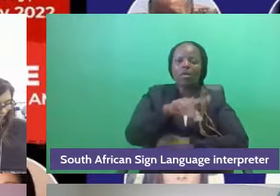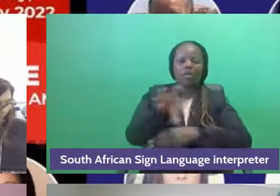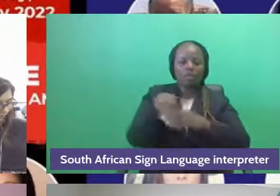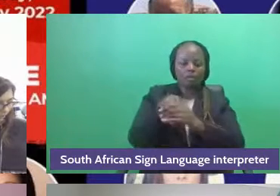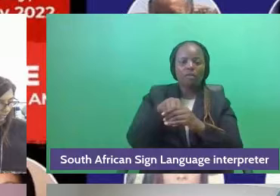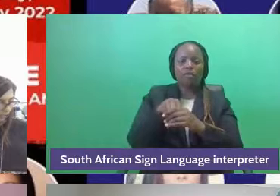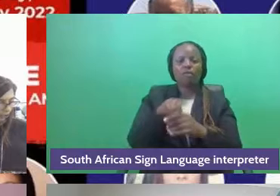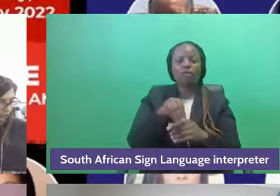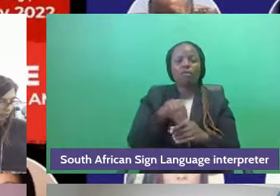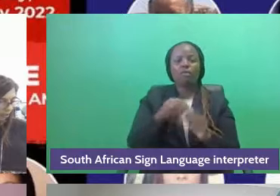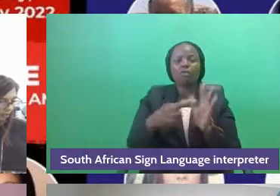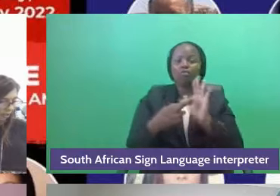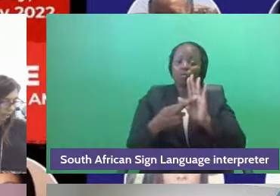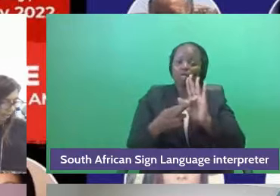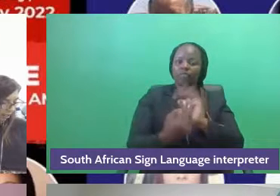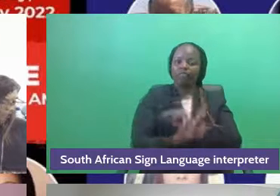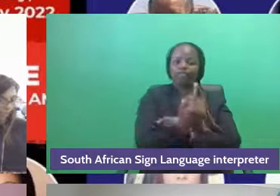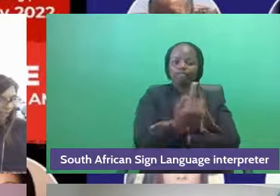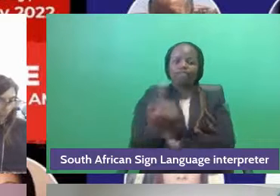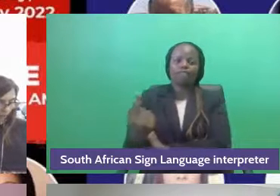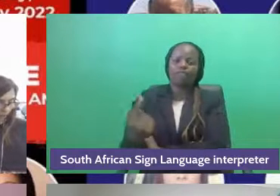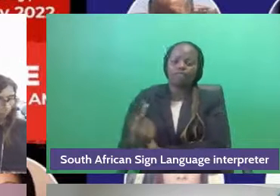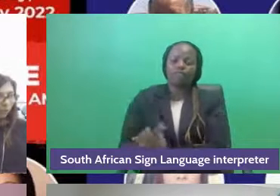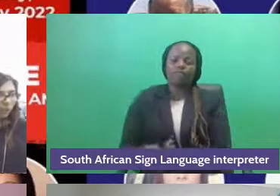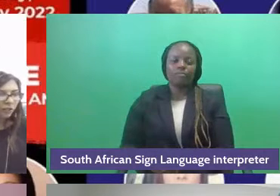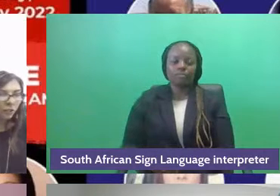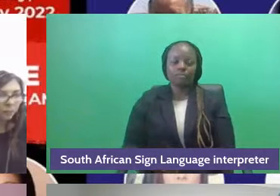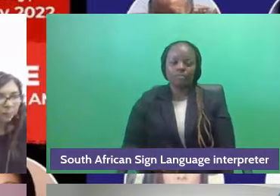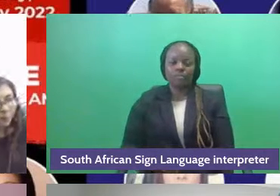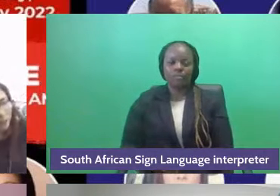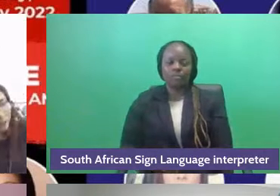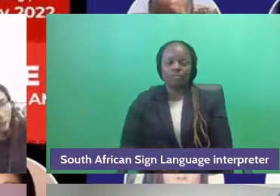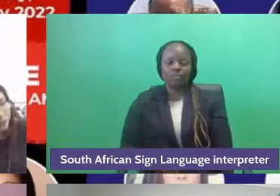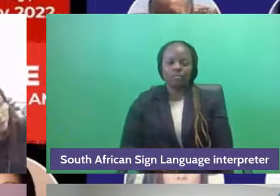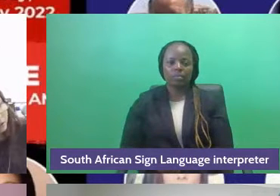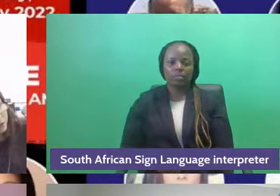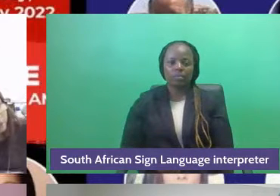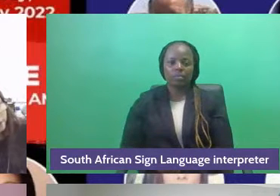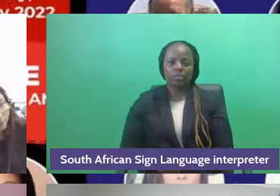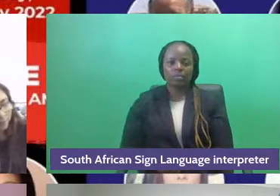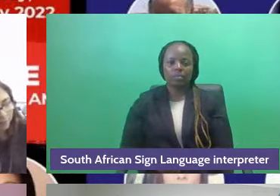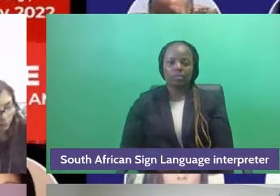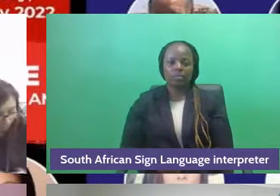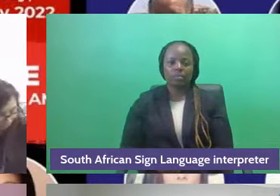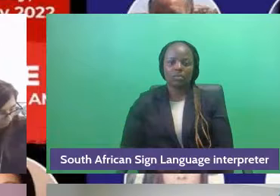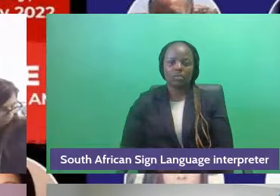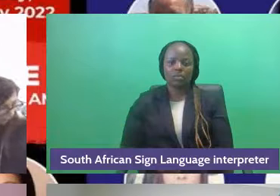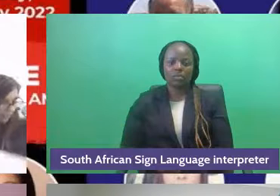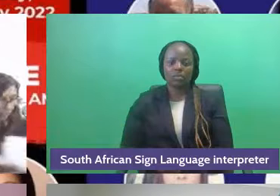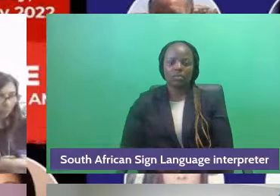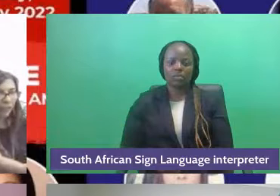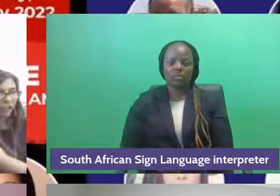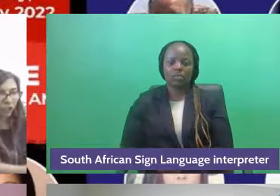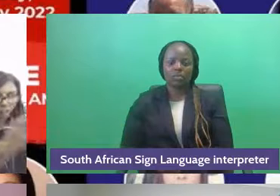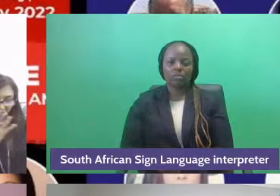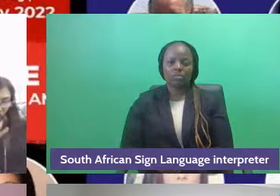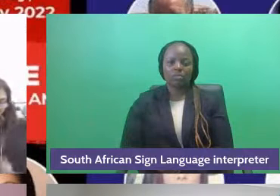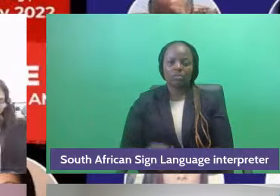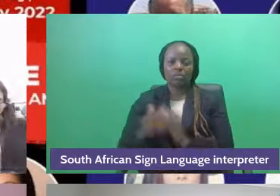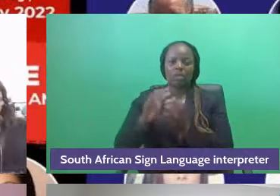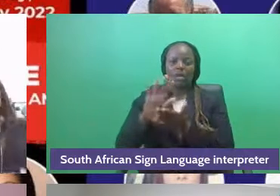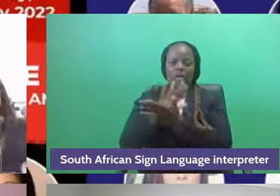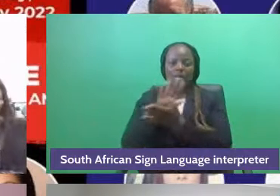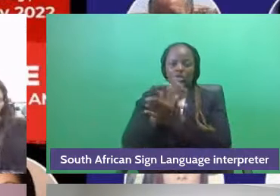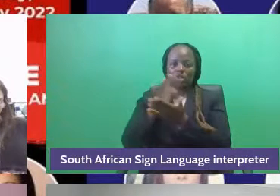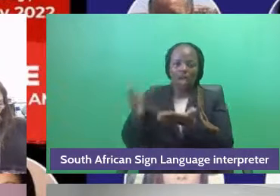own self-representation. Okay, our third program, sorry, I seem to have been missing a page. Let me just